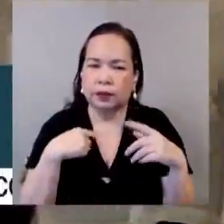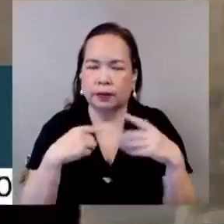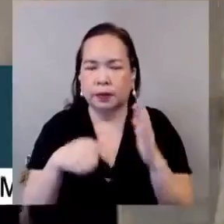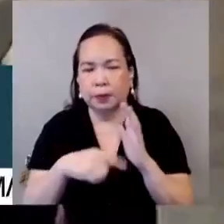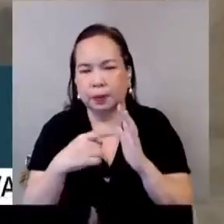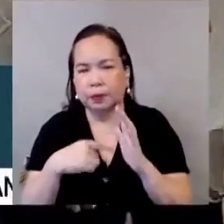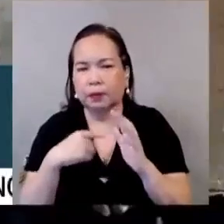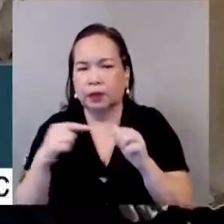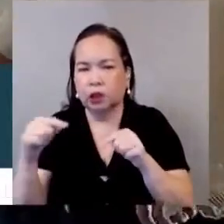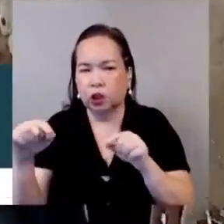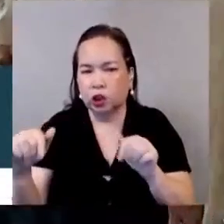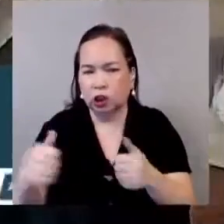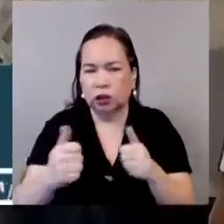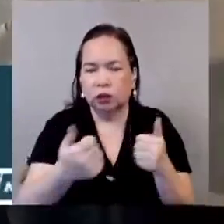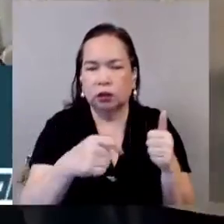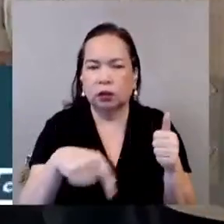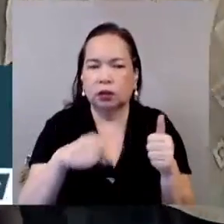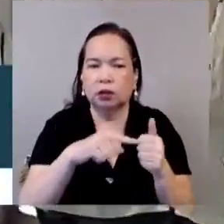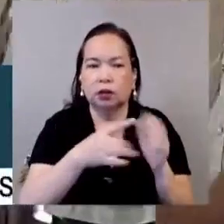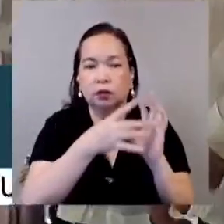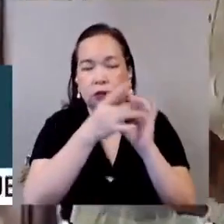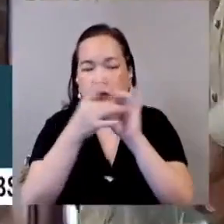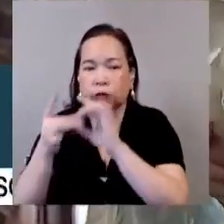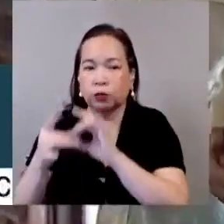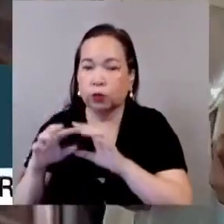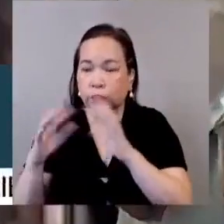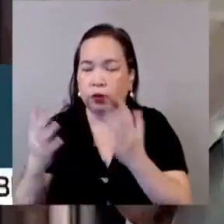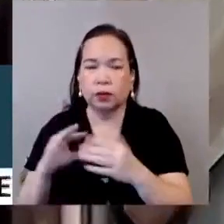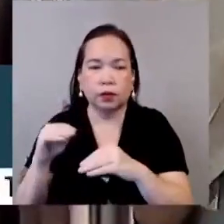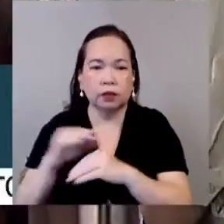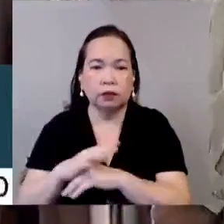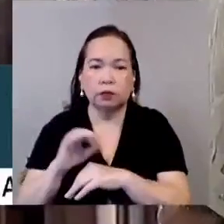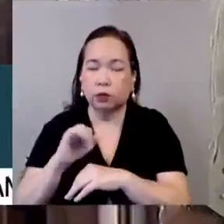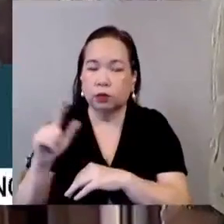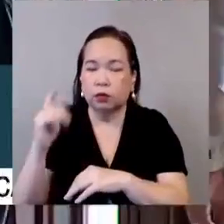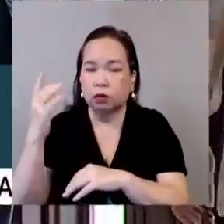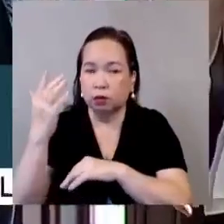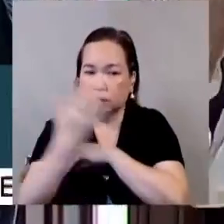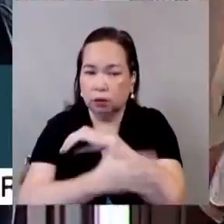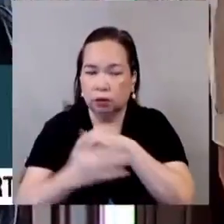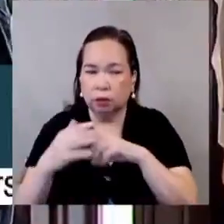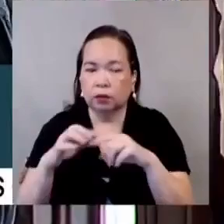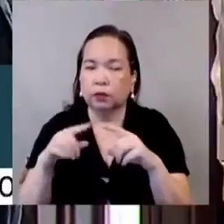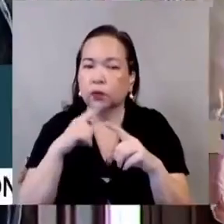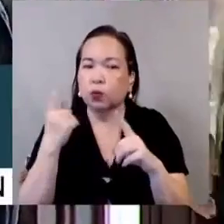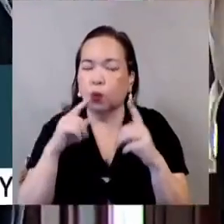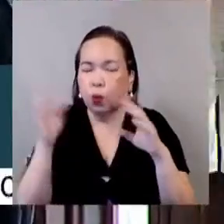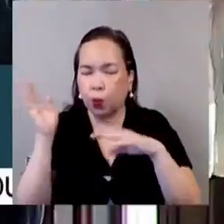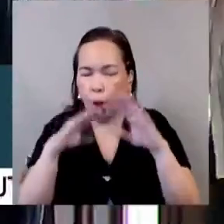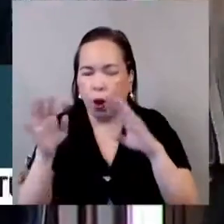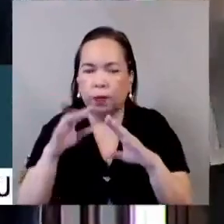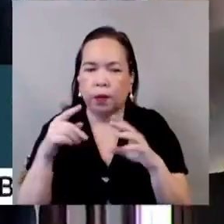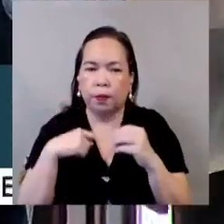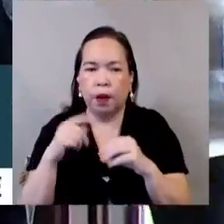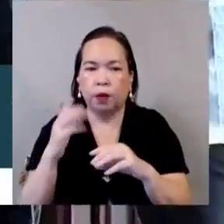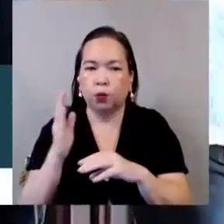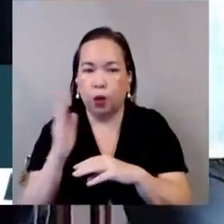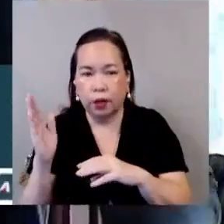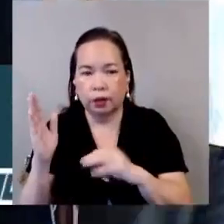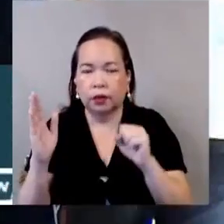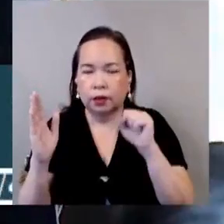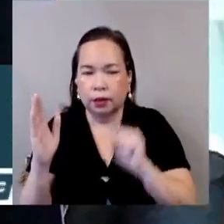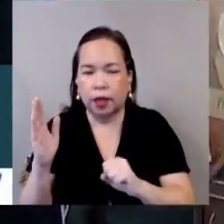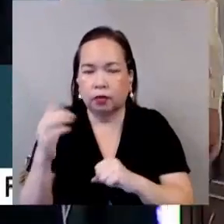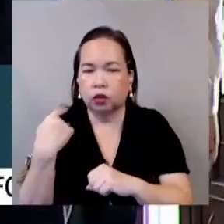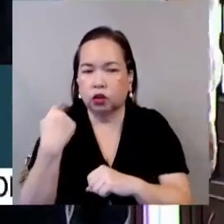interconnected world affect all countries, not just those involved in the West and the South China Sea issue. Now, with this assurance, Carmina, also comes